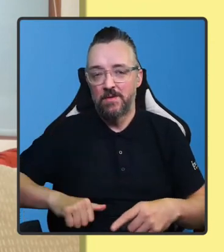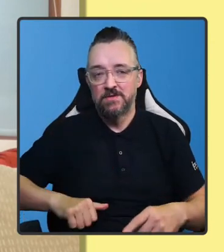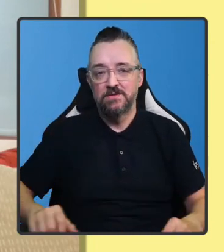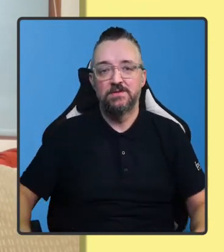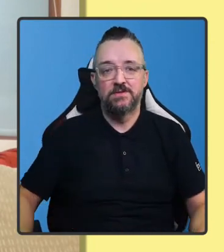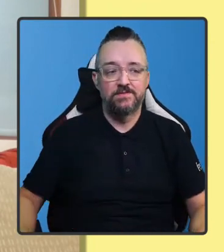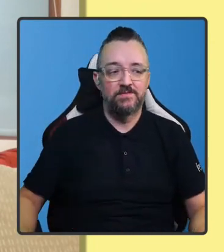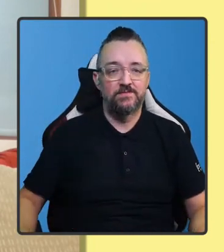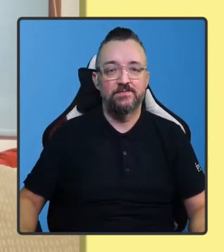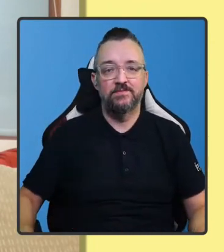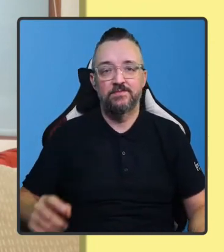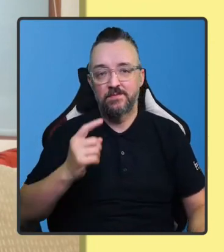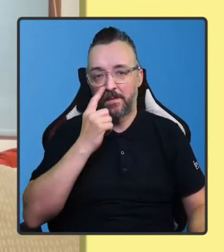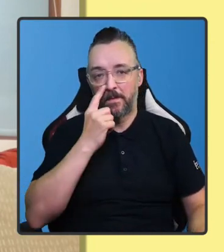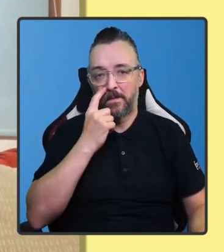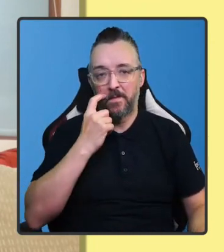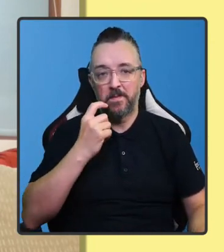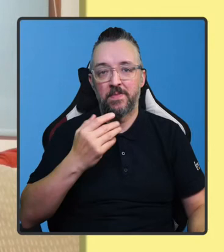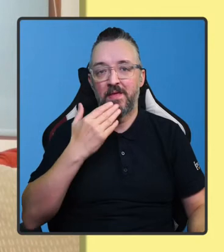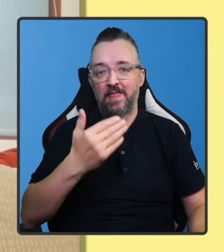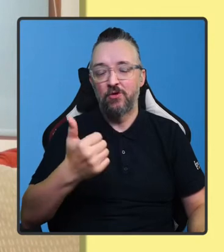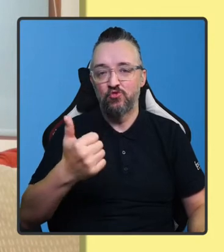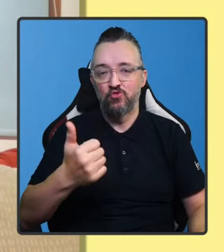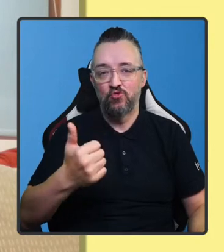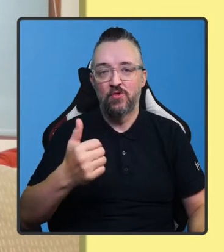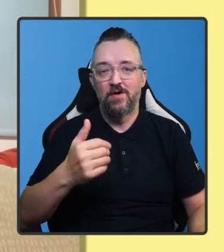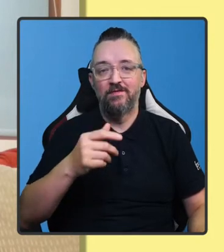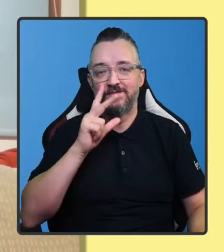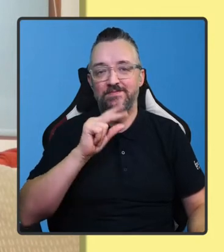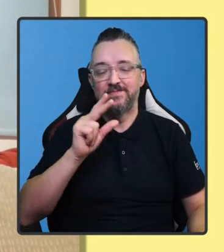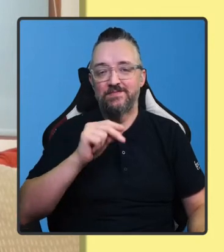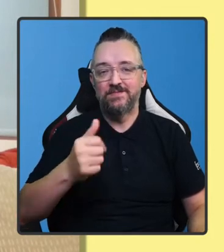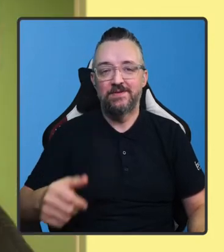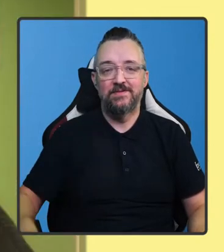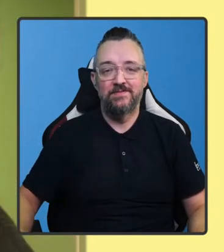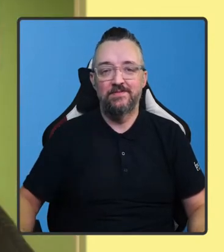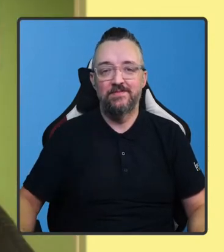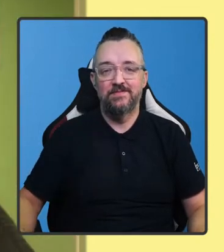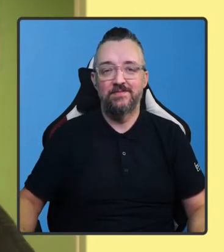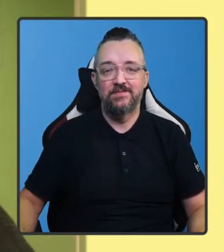elsewhere. Thank you for speaking.